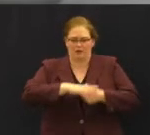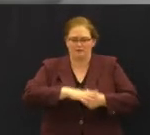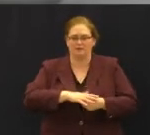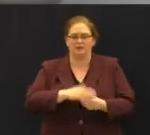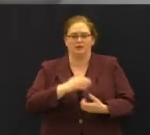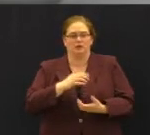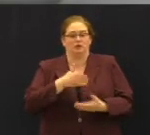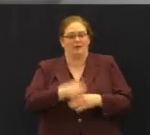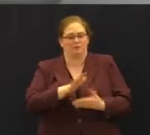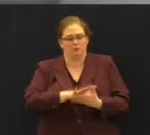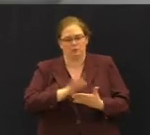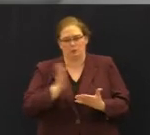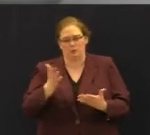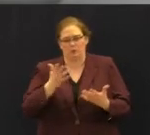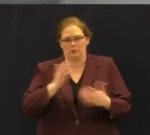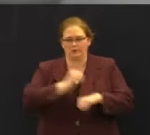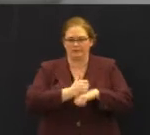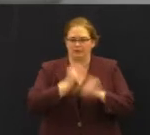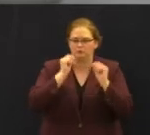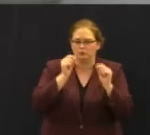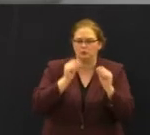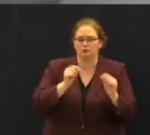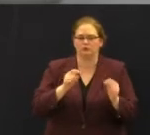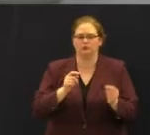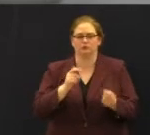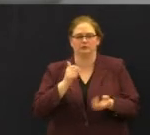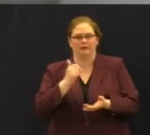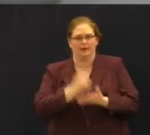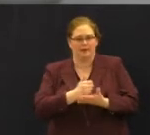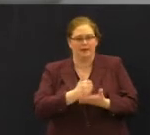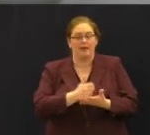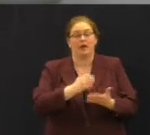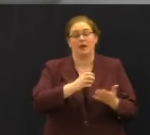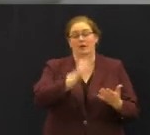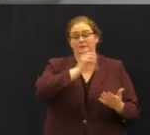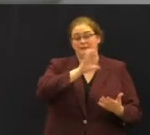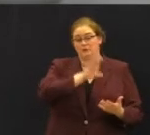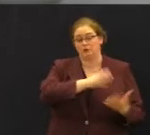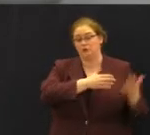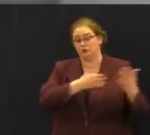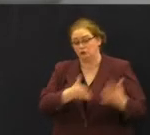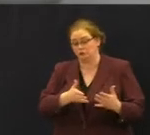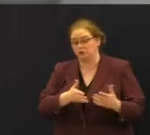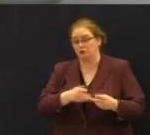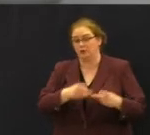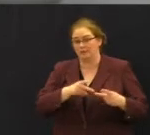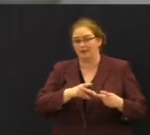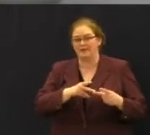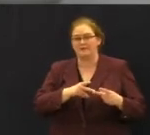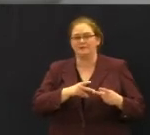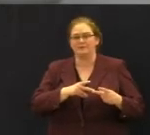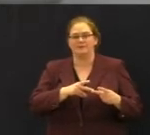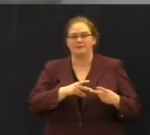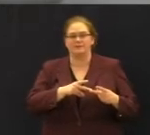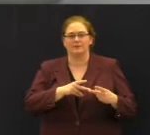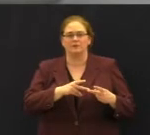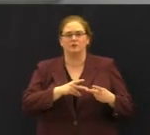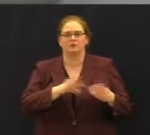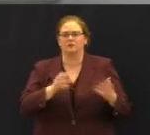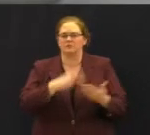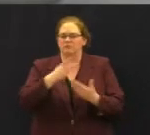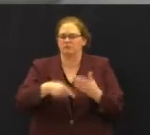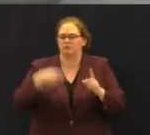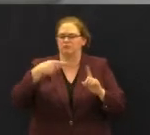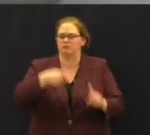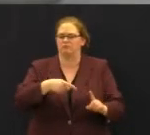them after school. We're getting our seniors, bringing them to that spot to just do some programs specific